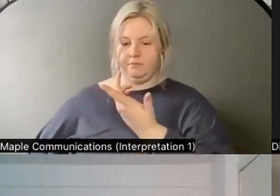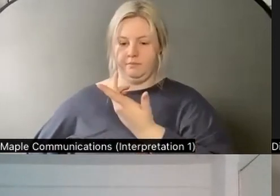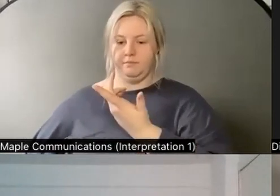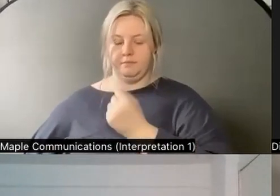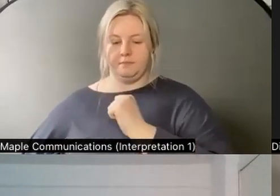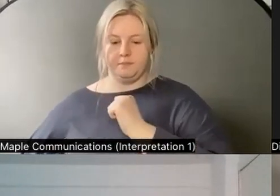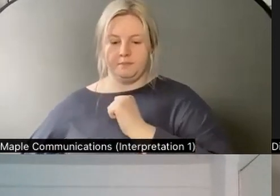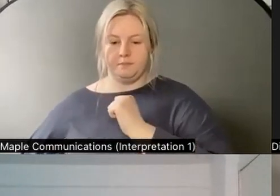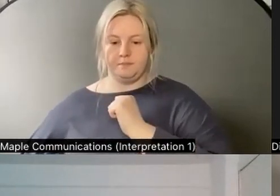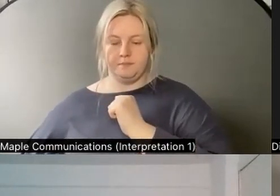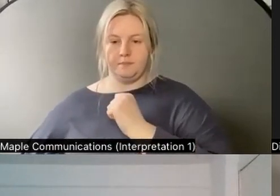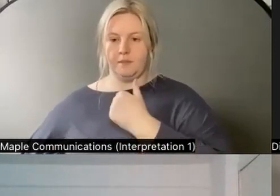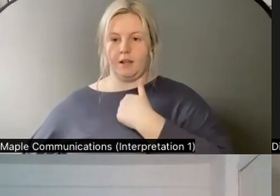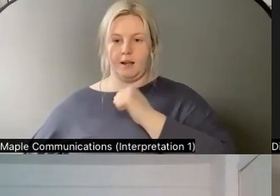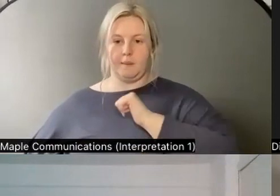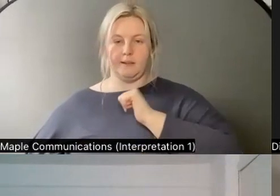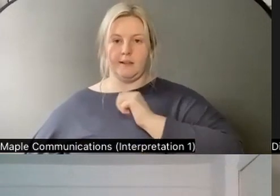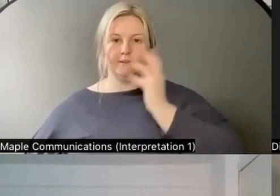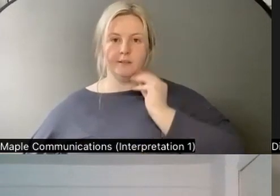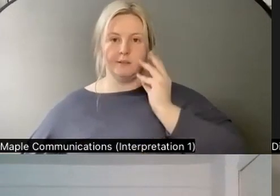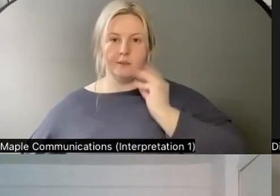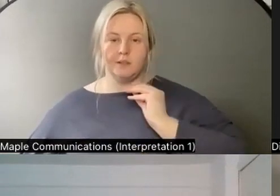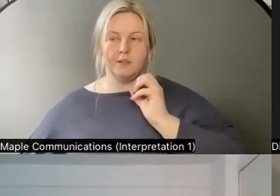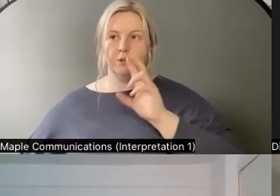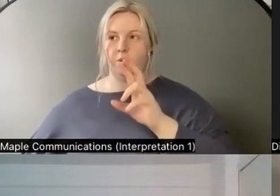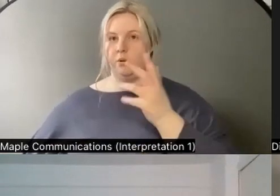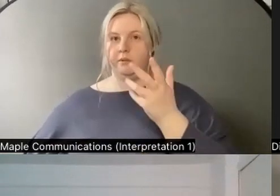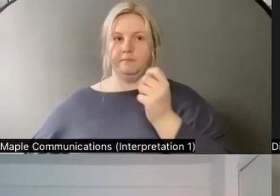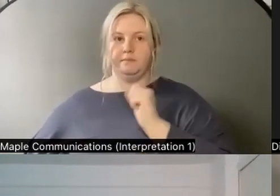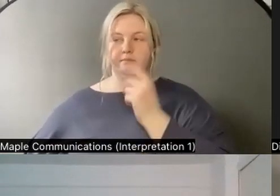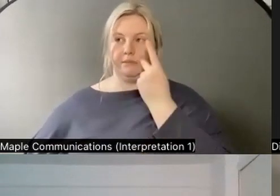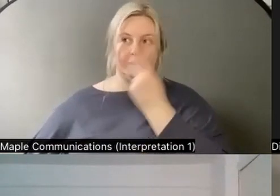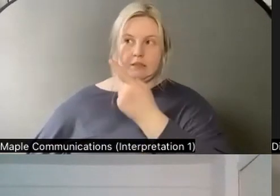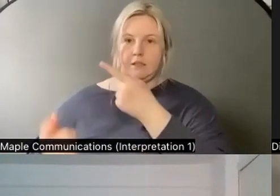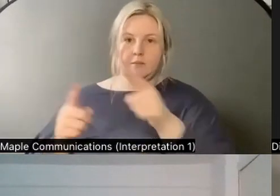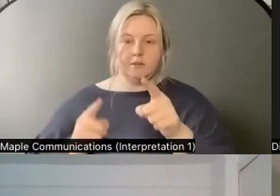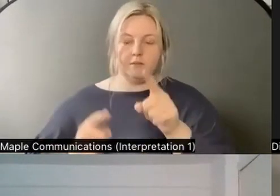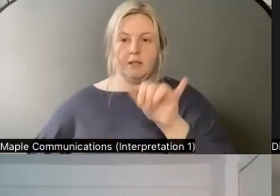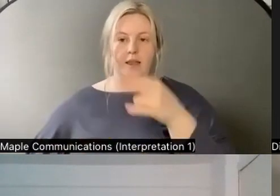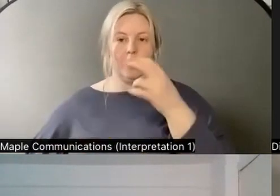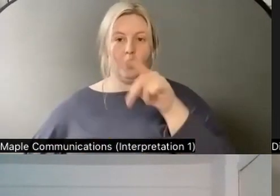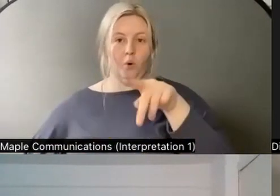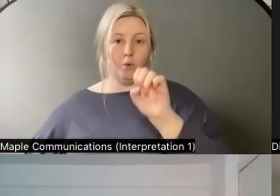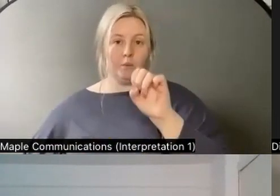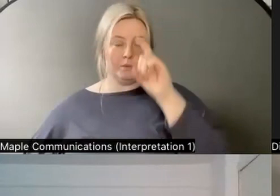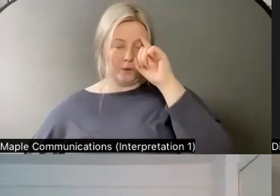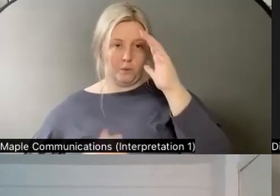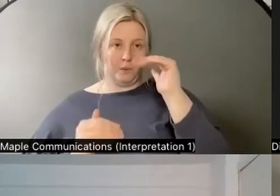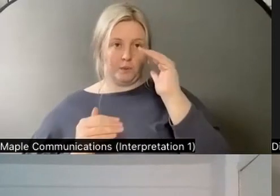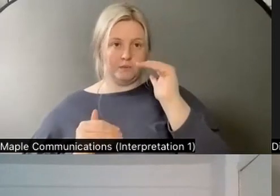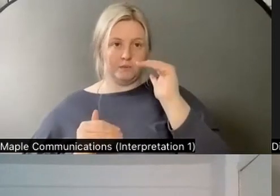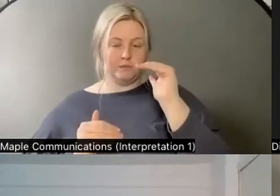that I experience and that I perceive, and that hope is not a